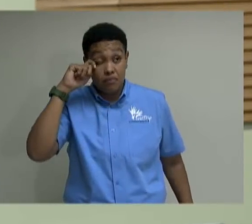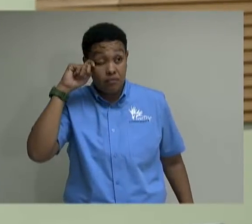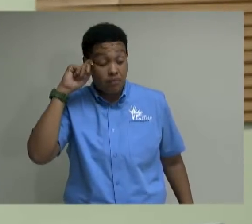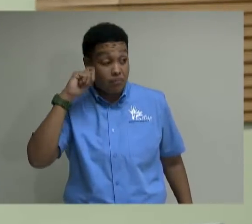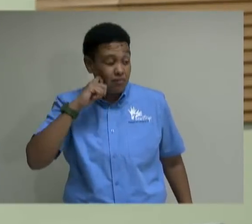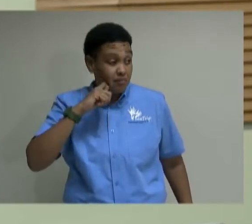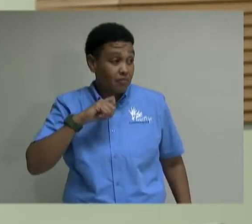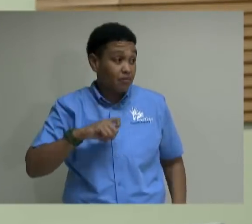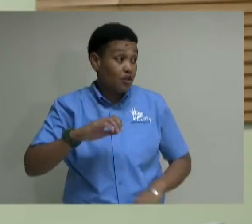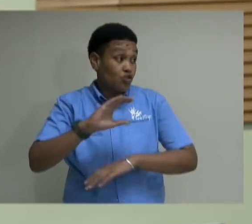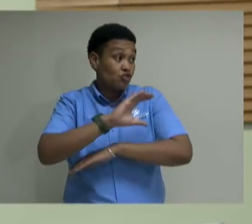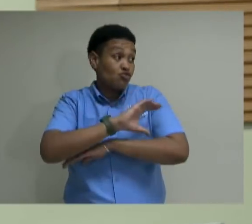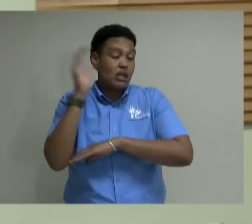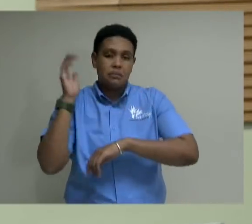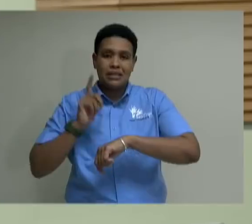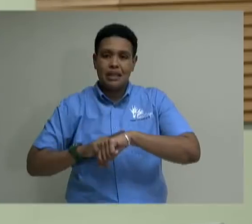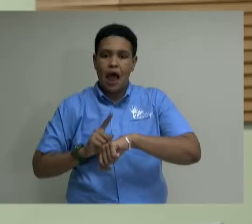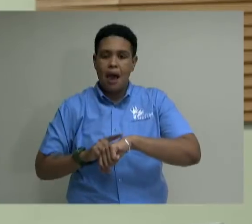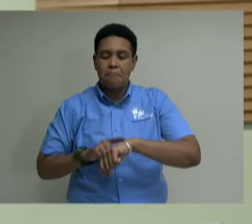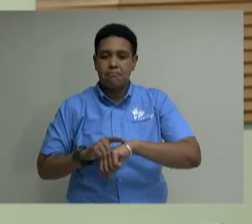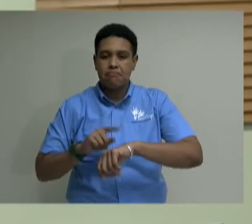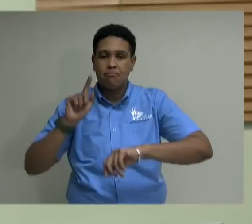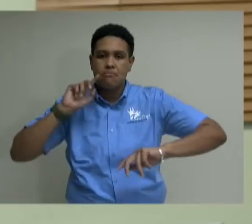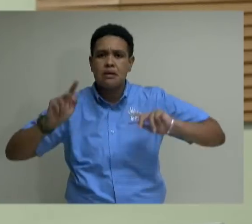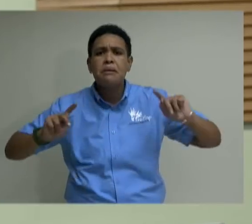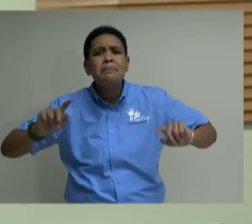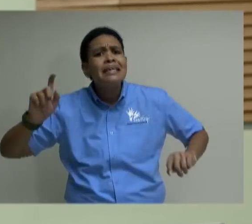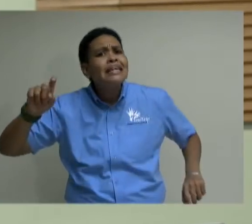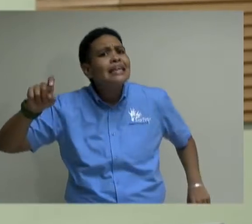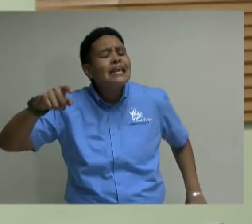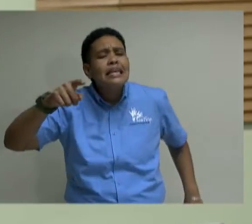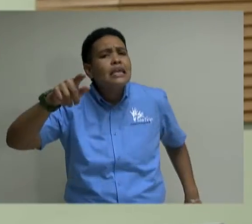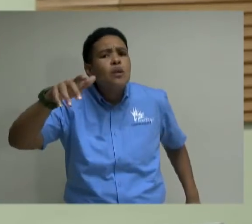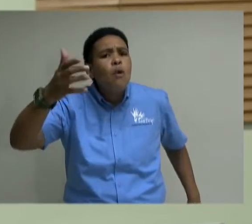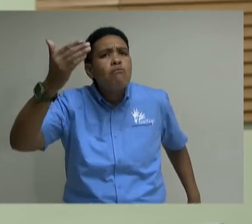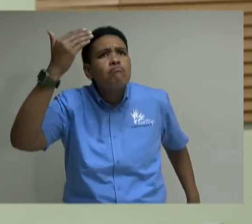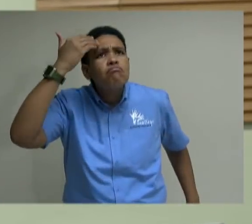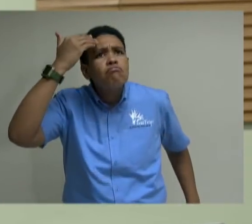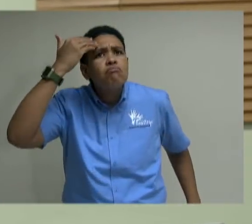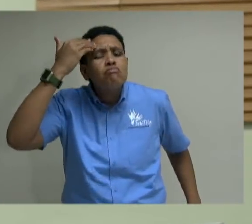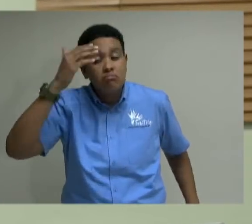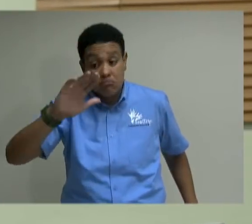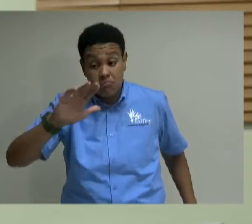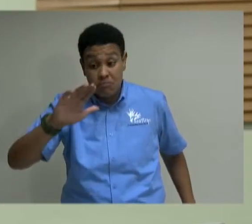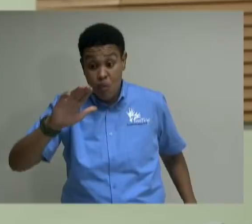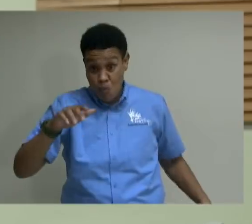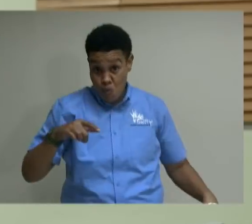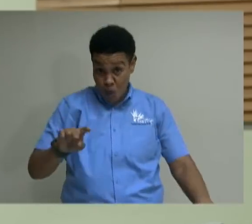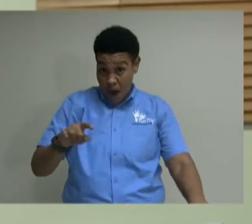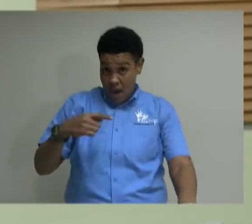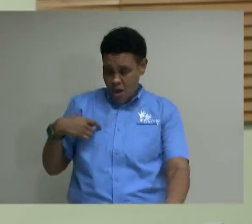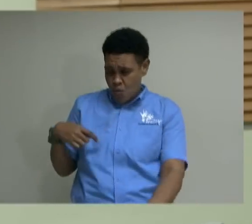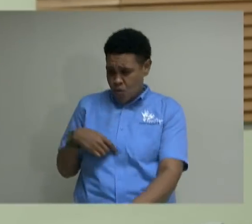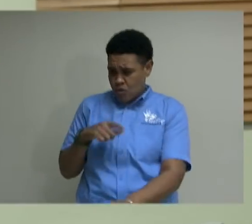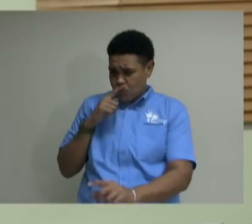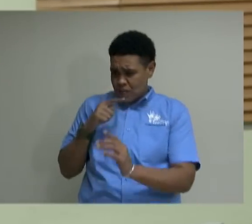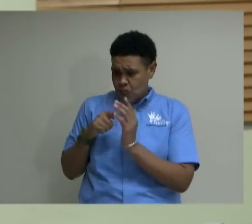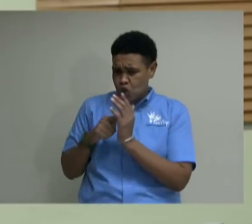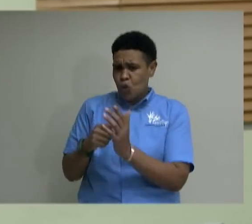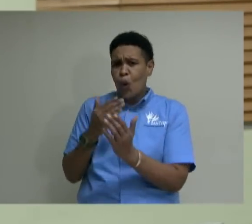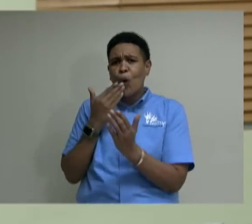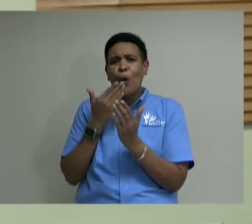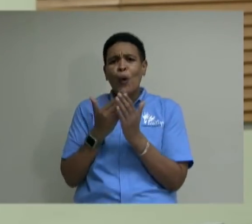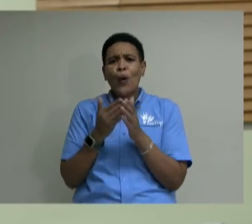Christmas season, and that persons need to be aware that while it is that we are showing a